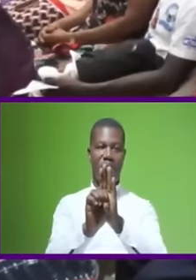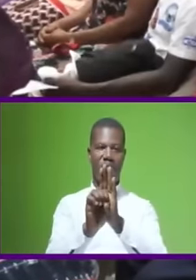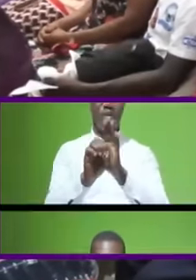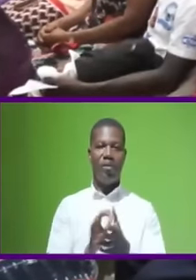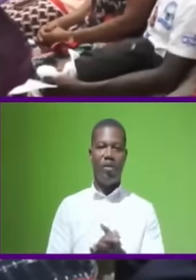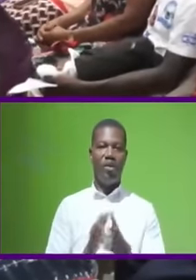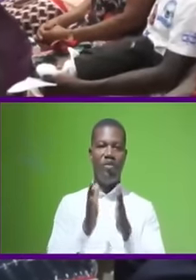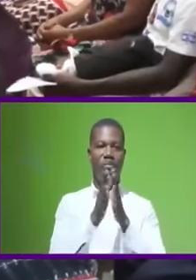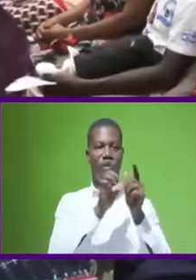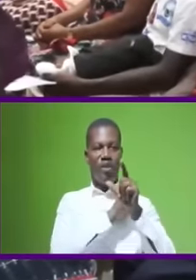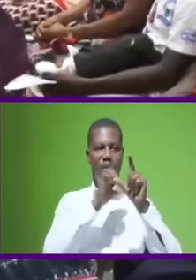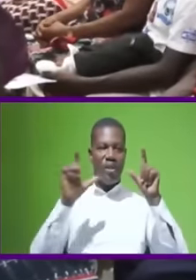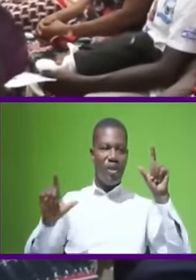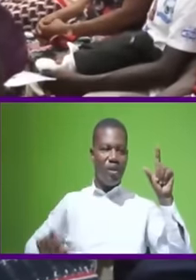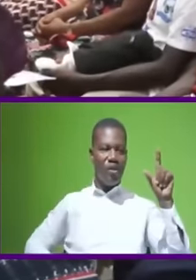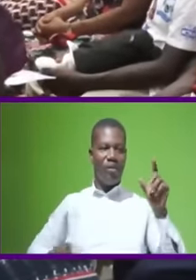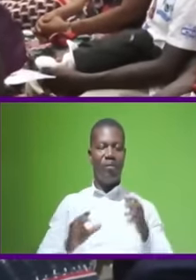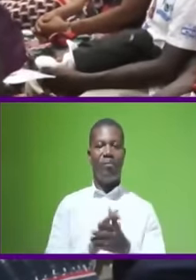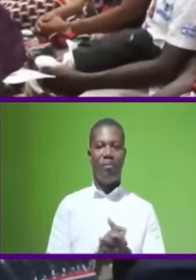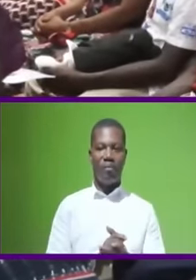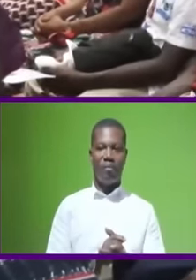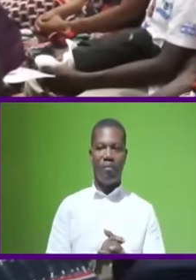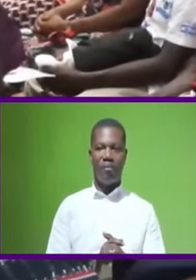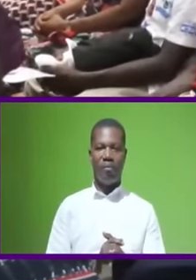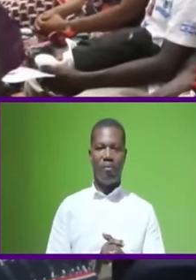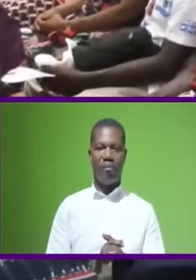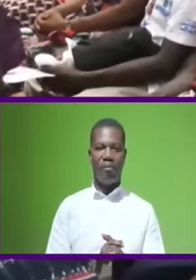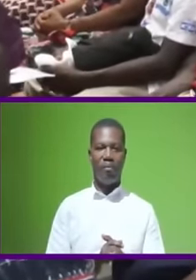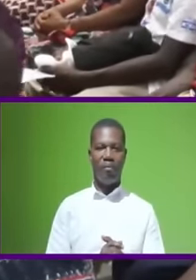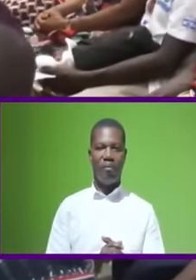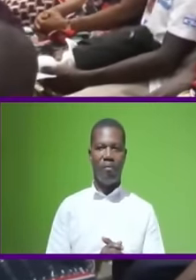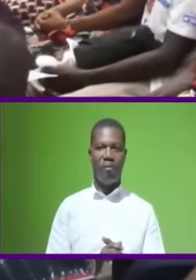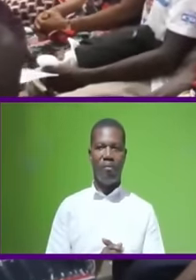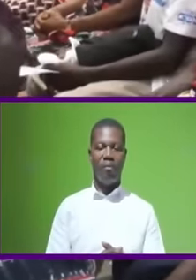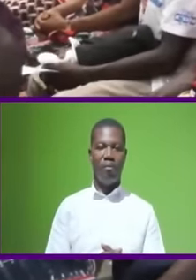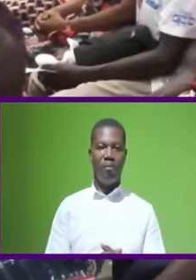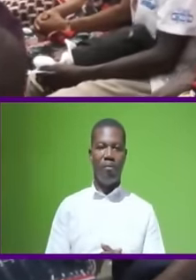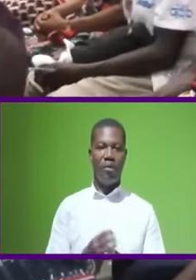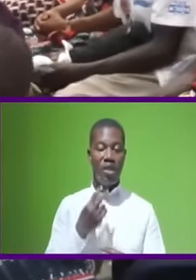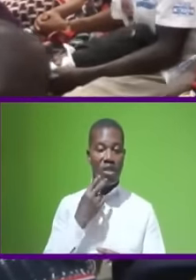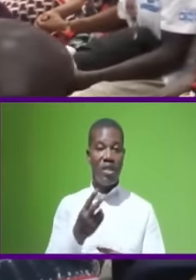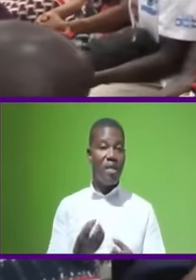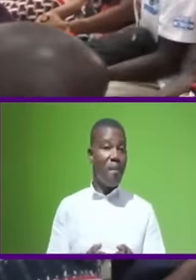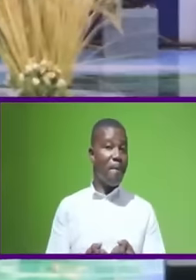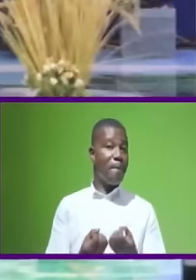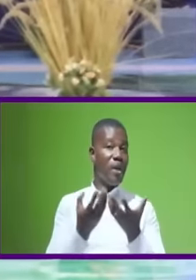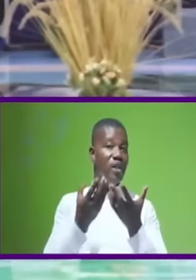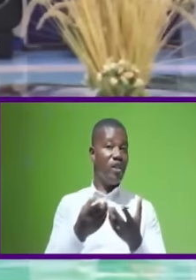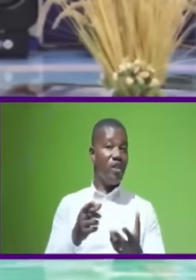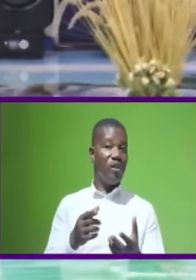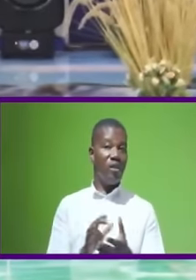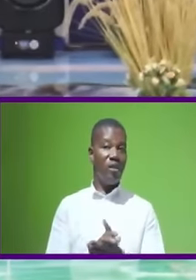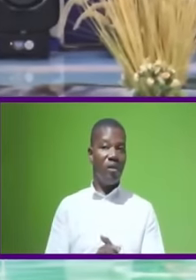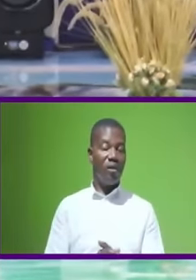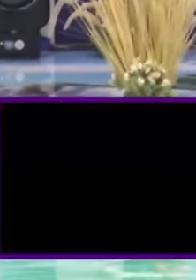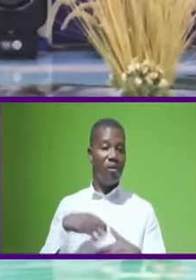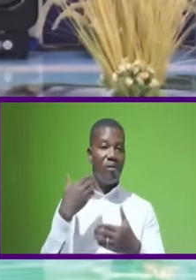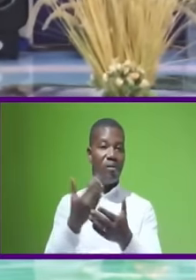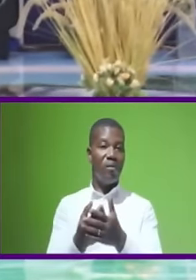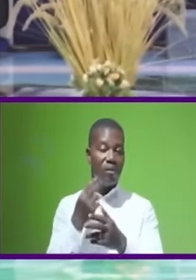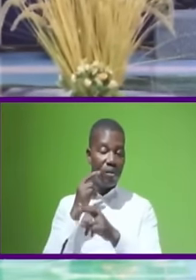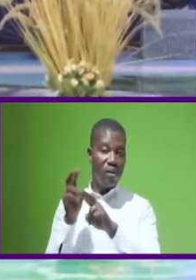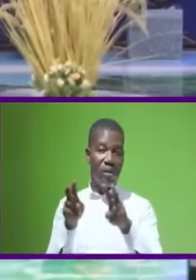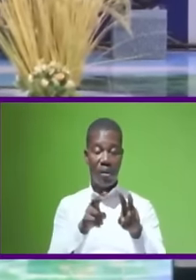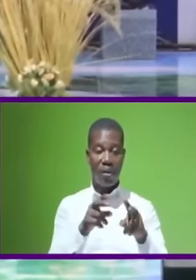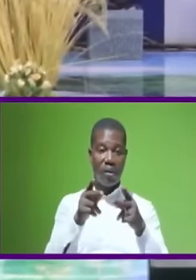This praise is what we call leadership by example. Monsha bebrea mobetu wa yadi muha. Look